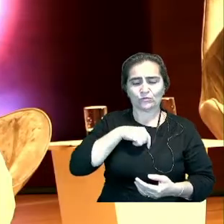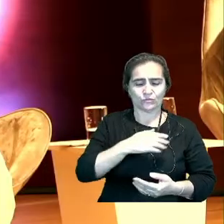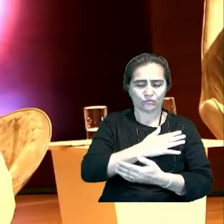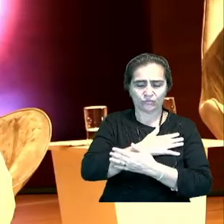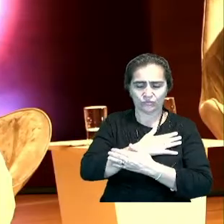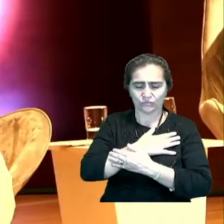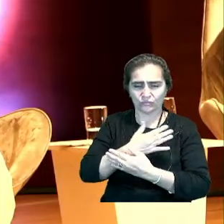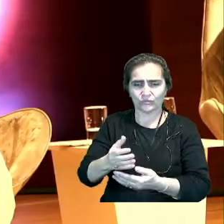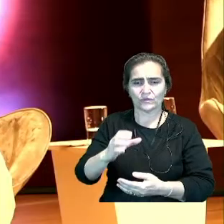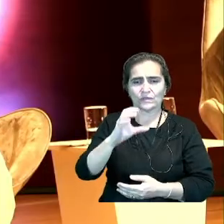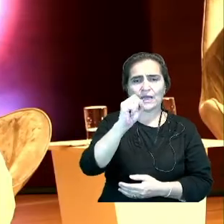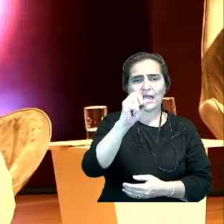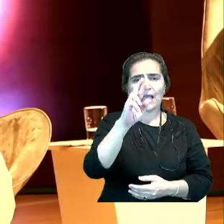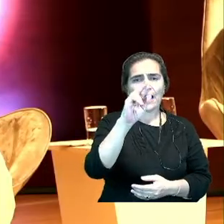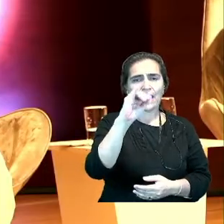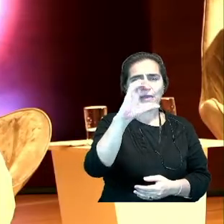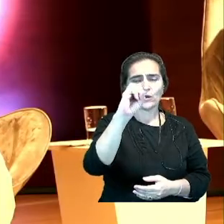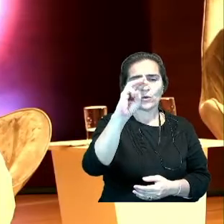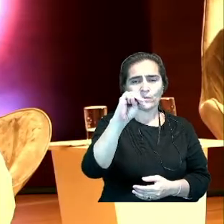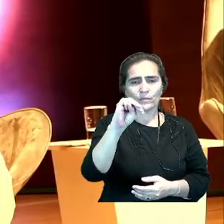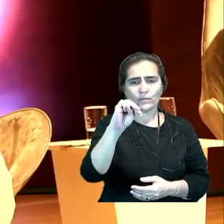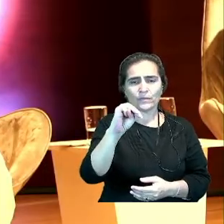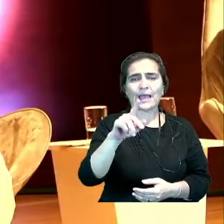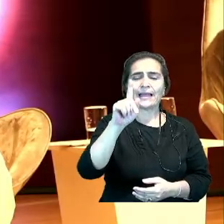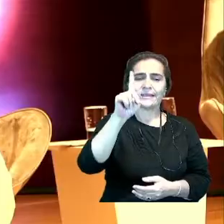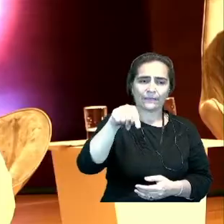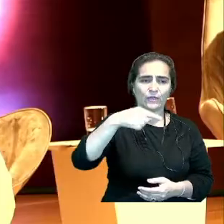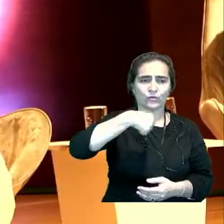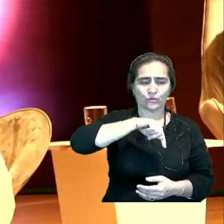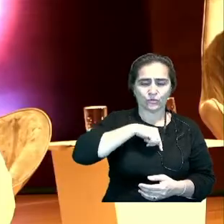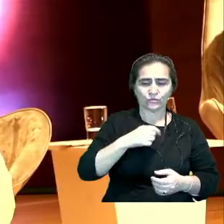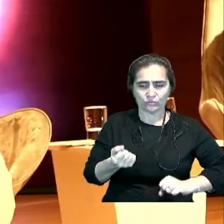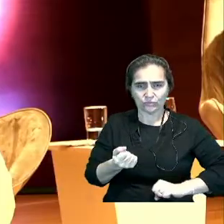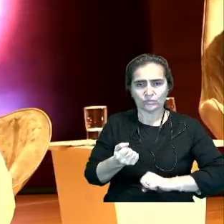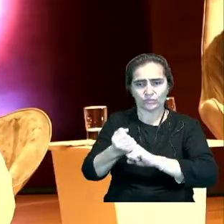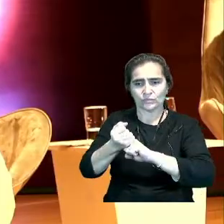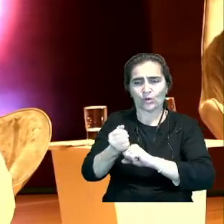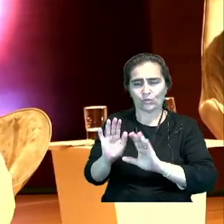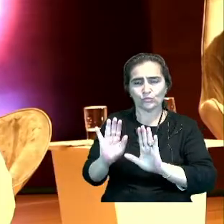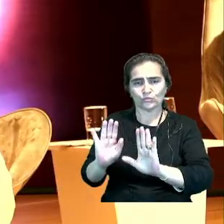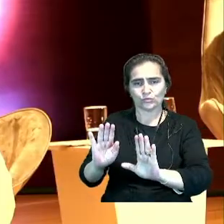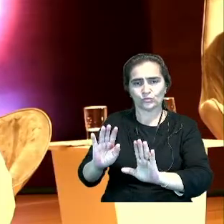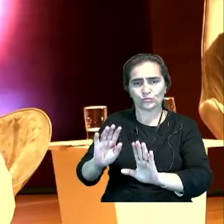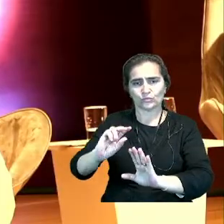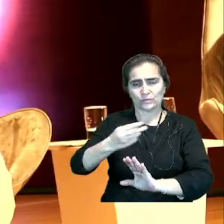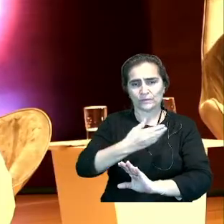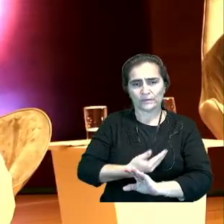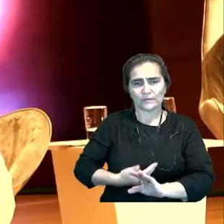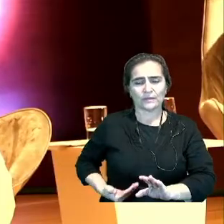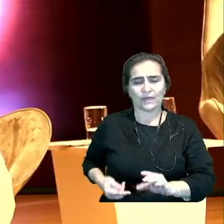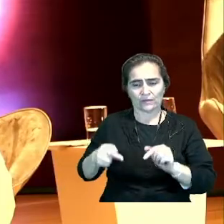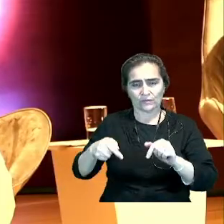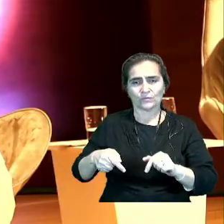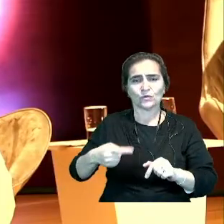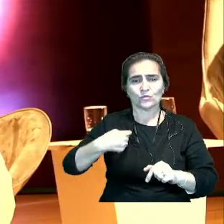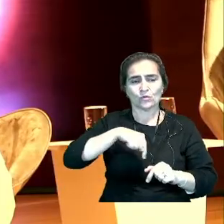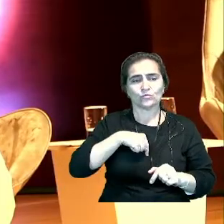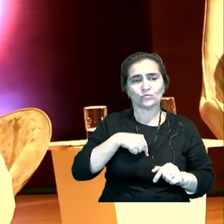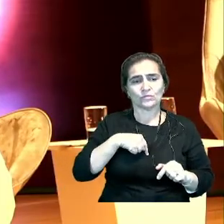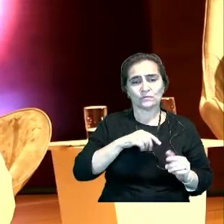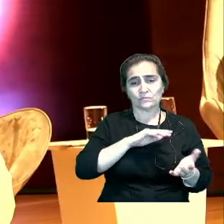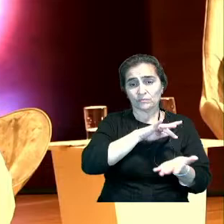commitment to collaboration with you. And so she wanted to ensure that CARICOM was here today.